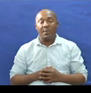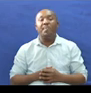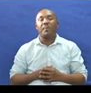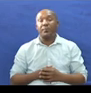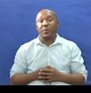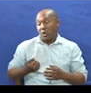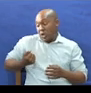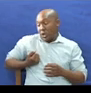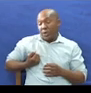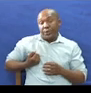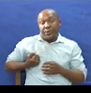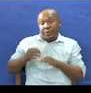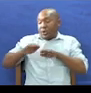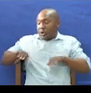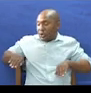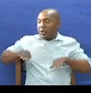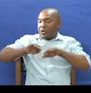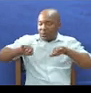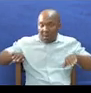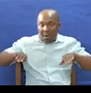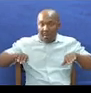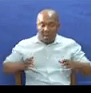She swam across the river.